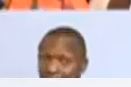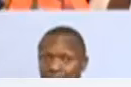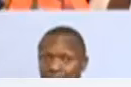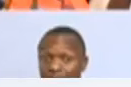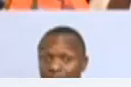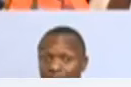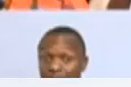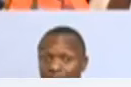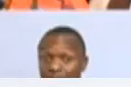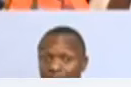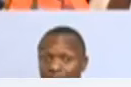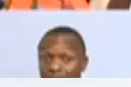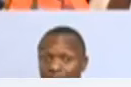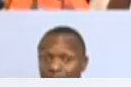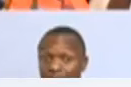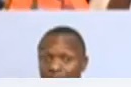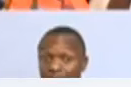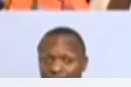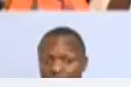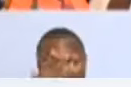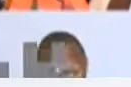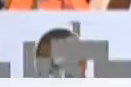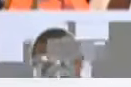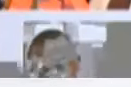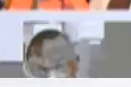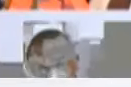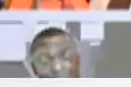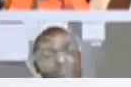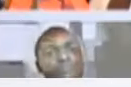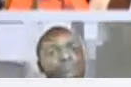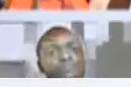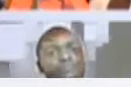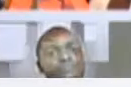make. People are being arrested.